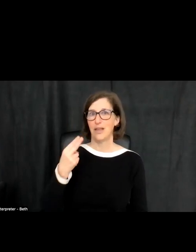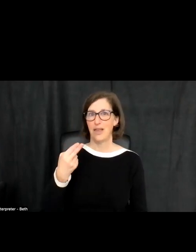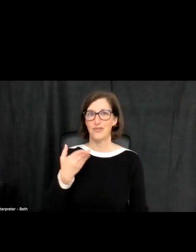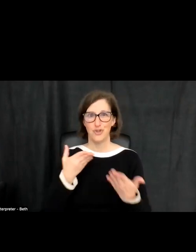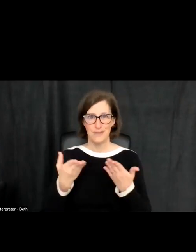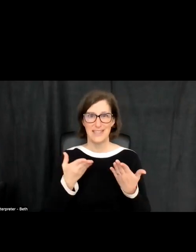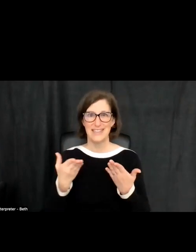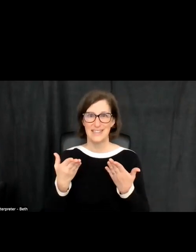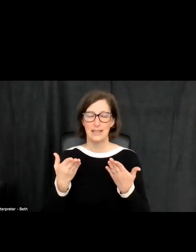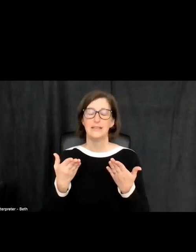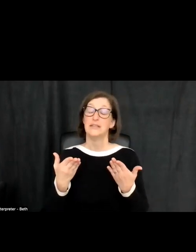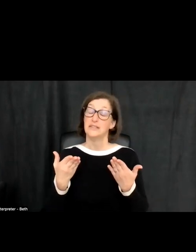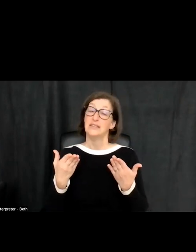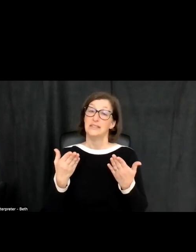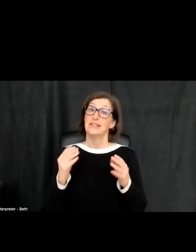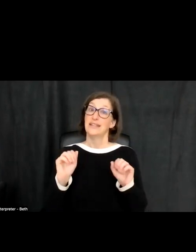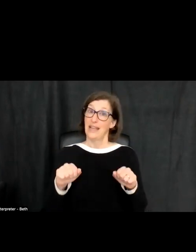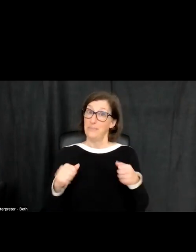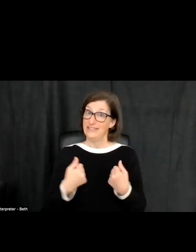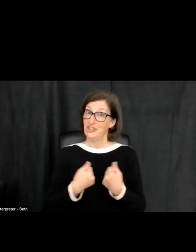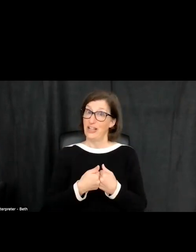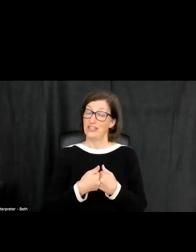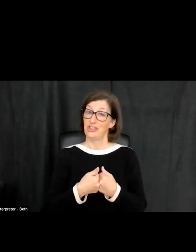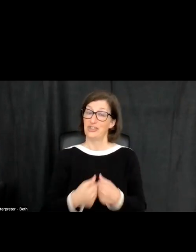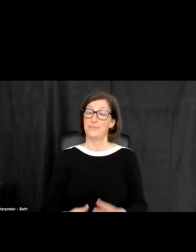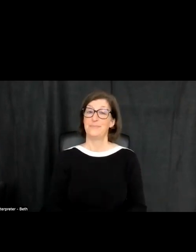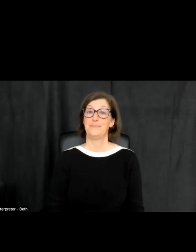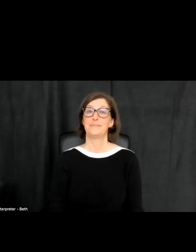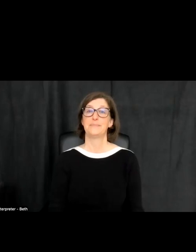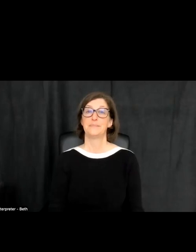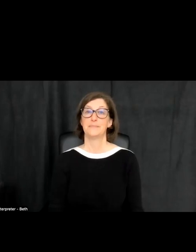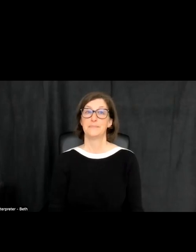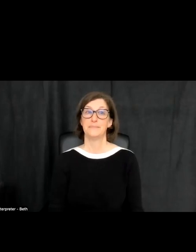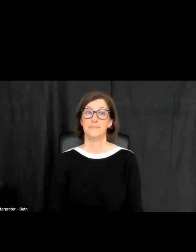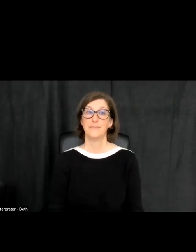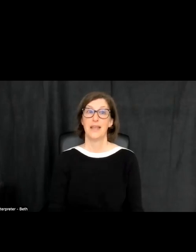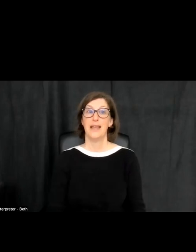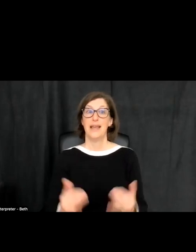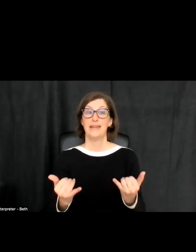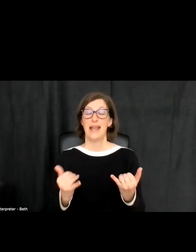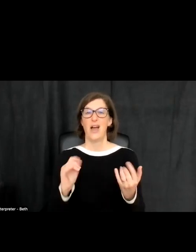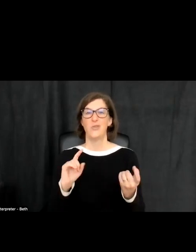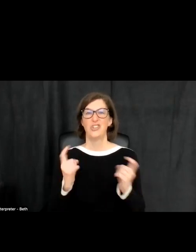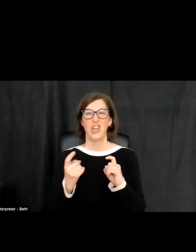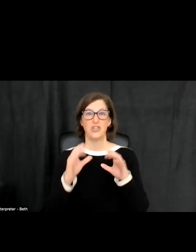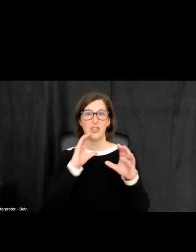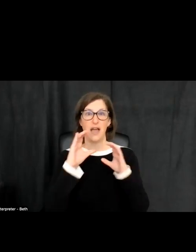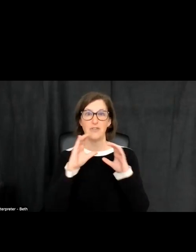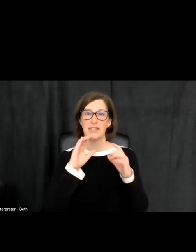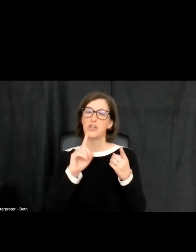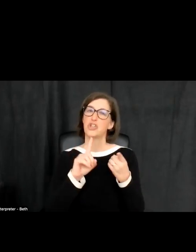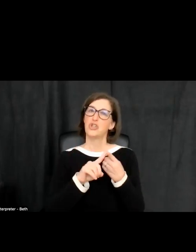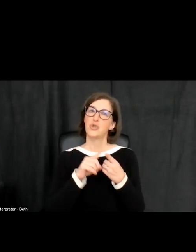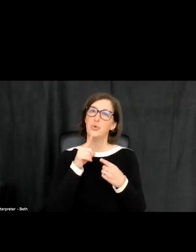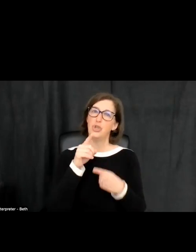services can be a big challenge. I wanted to shift maybe the conversation over to